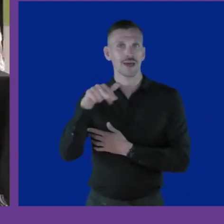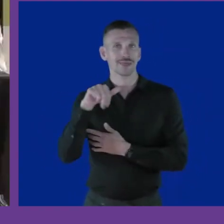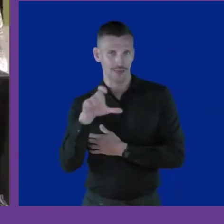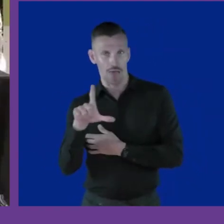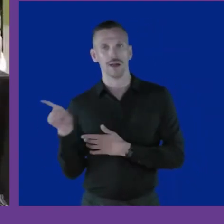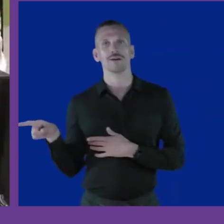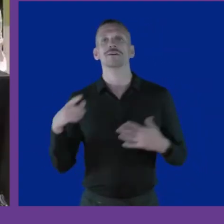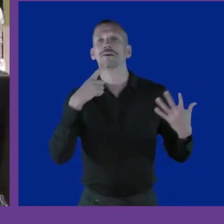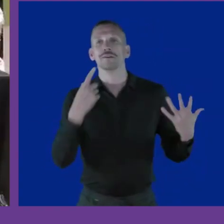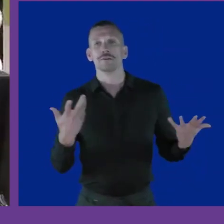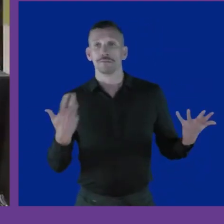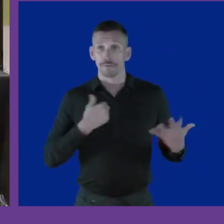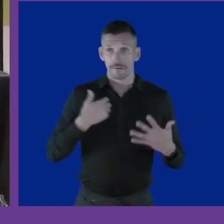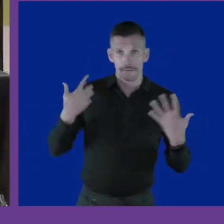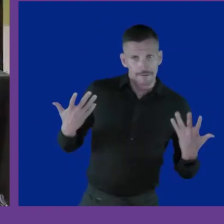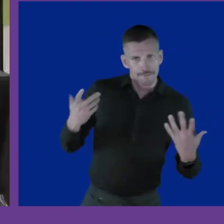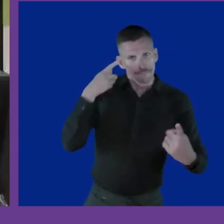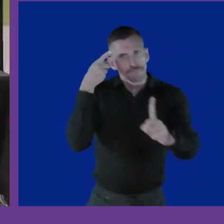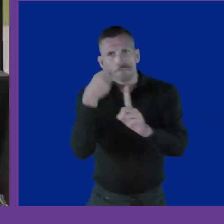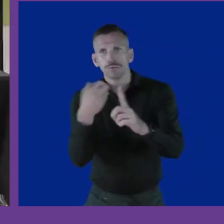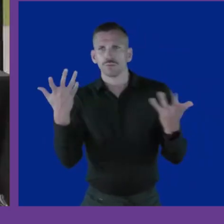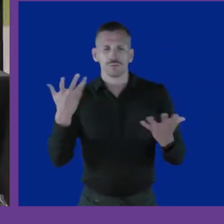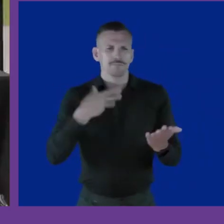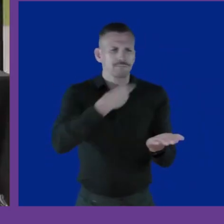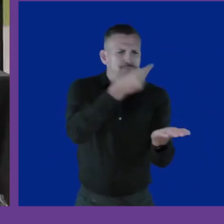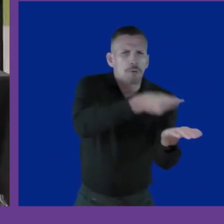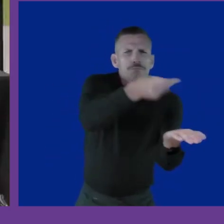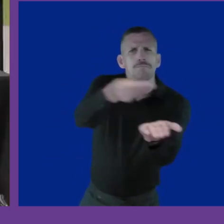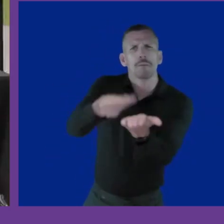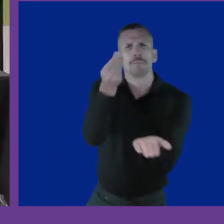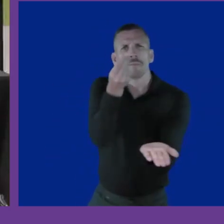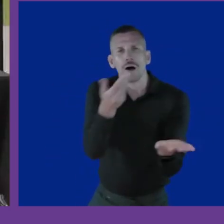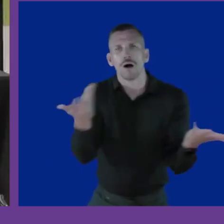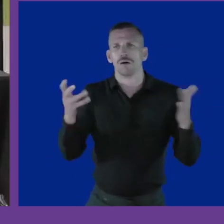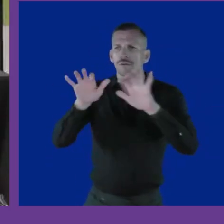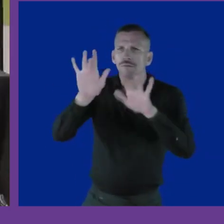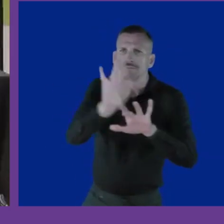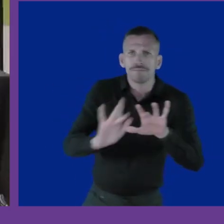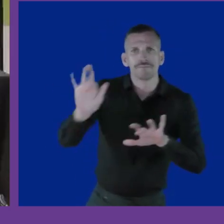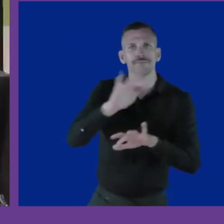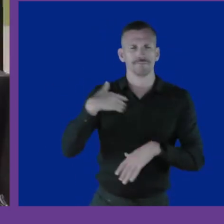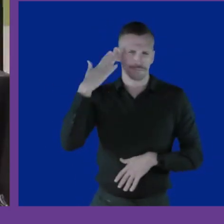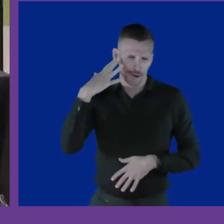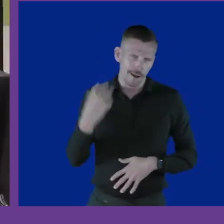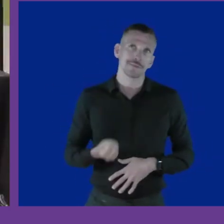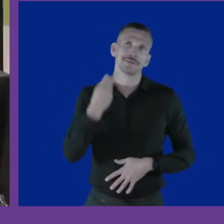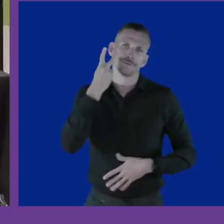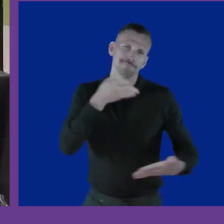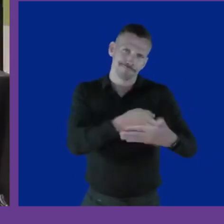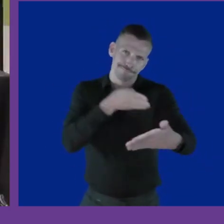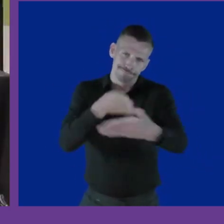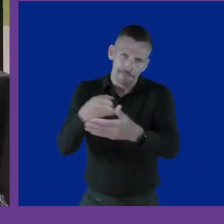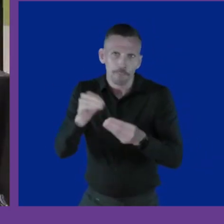say, touchscreens and payment terminals and things like that. So I thought about this problem and think I found somewhat of